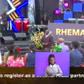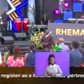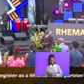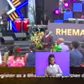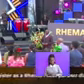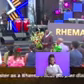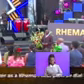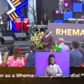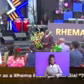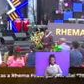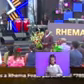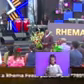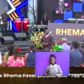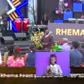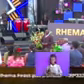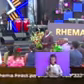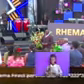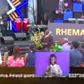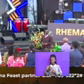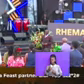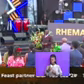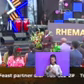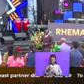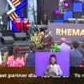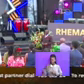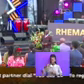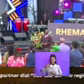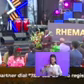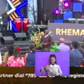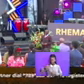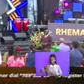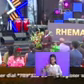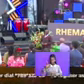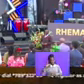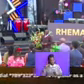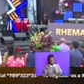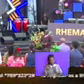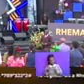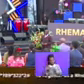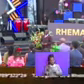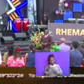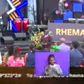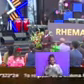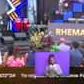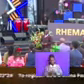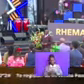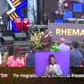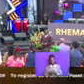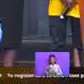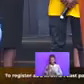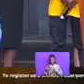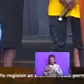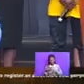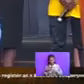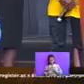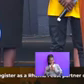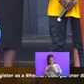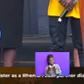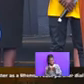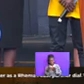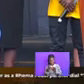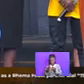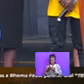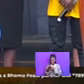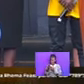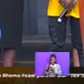P oh she's from she's from the headquarters okay listen who have my book who who who are the people taking